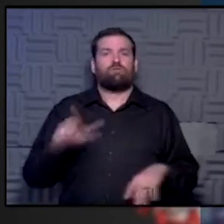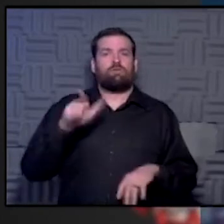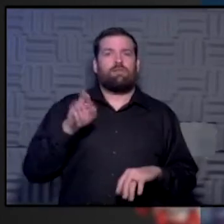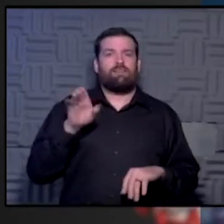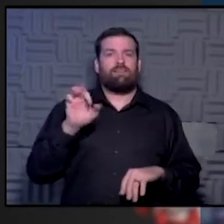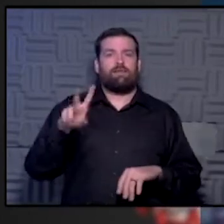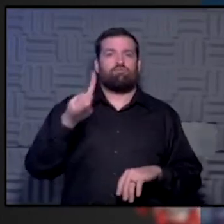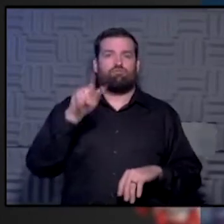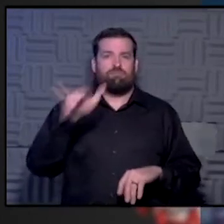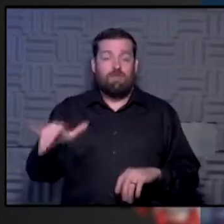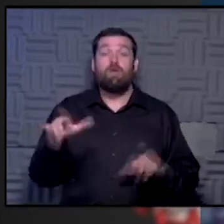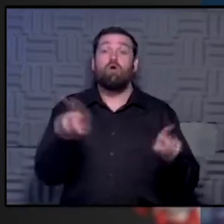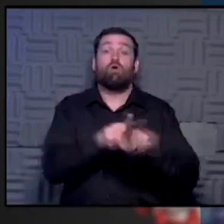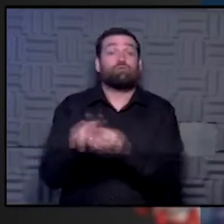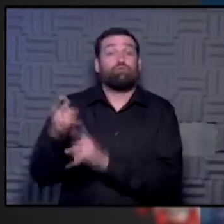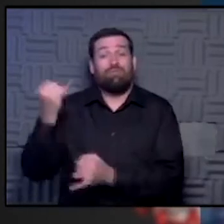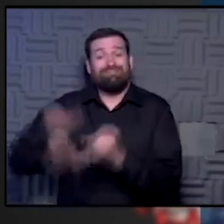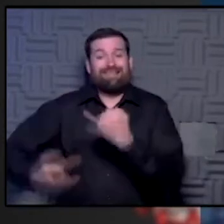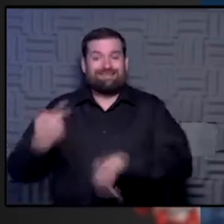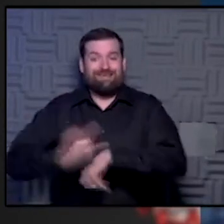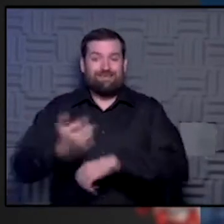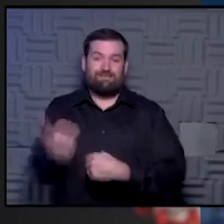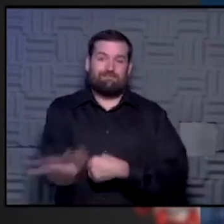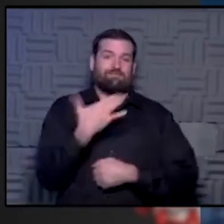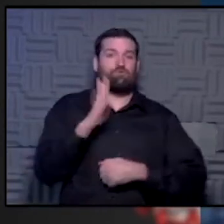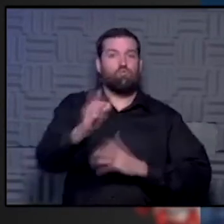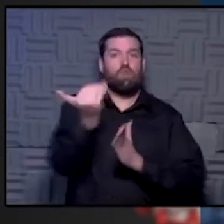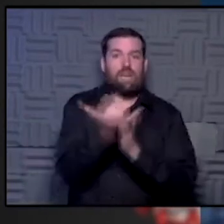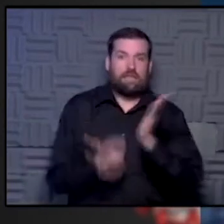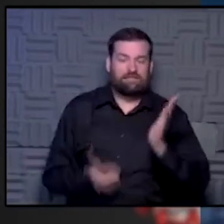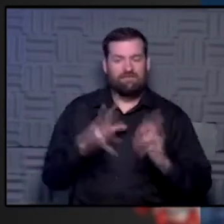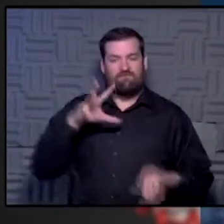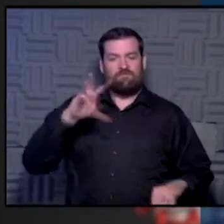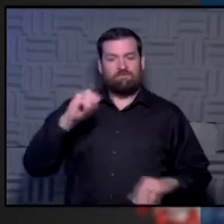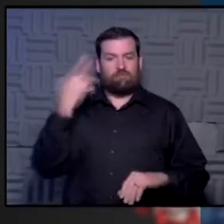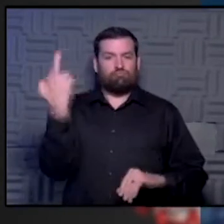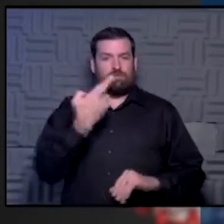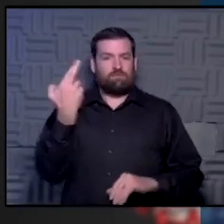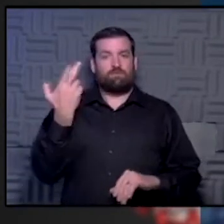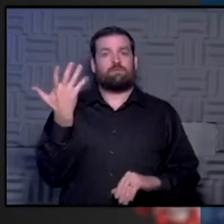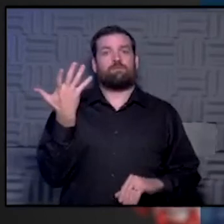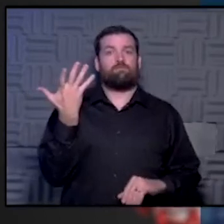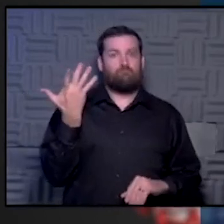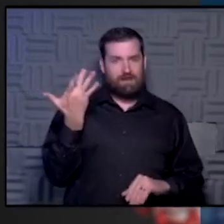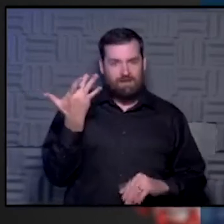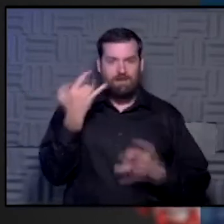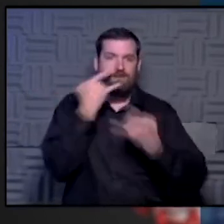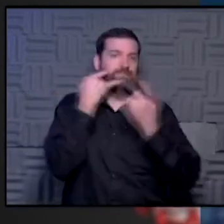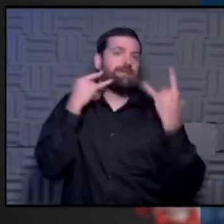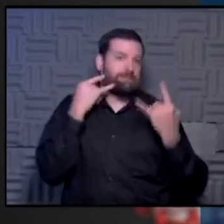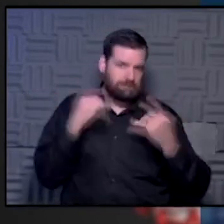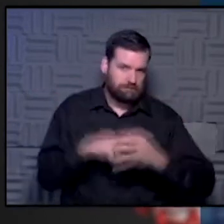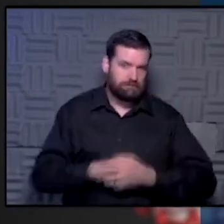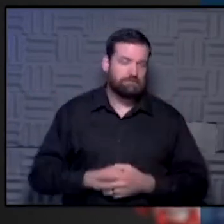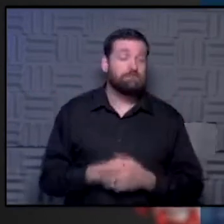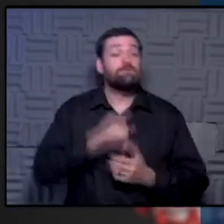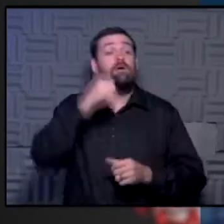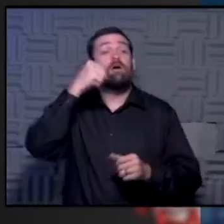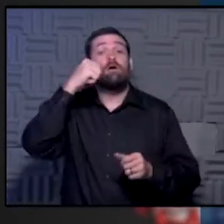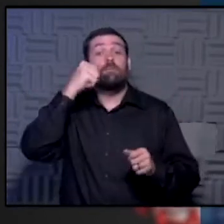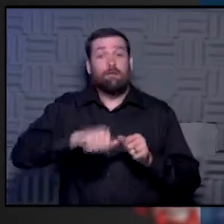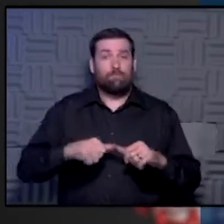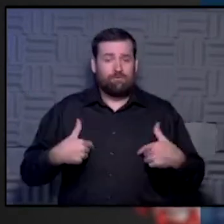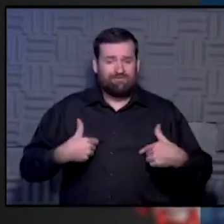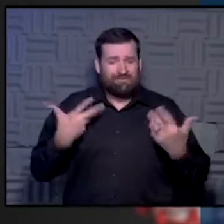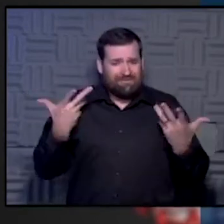is also the last day for you to send us your list of 50 reasons to wear a mask. Now remember, I've